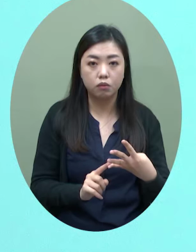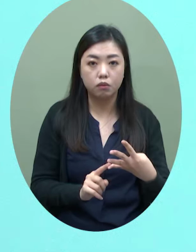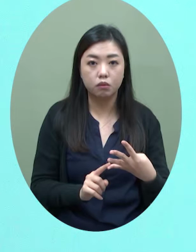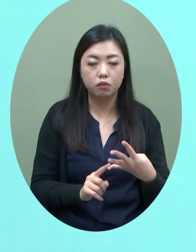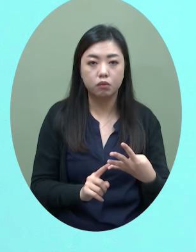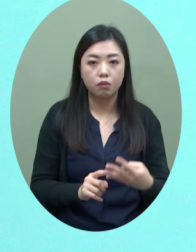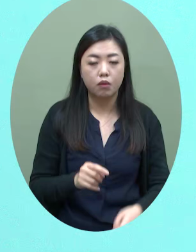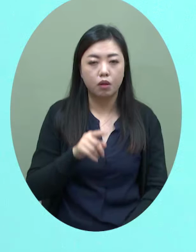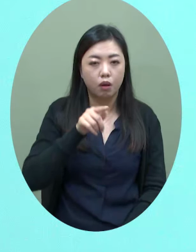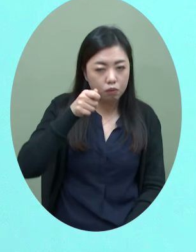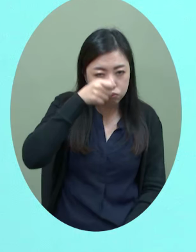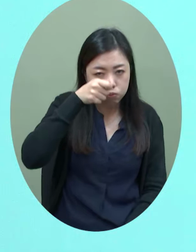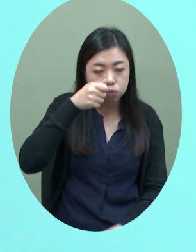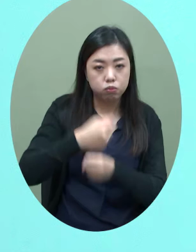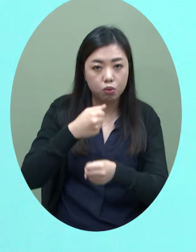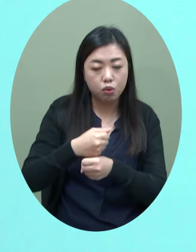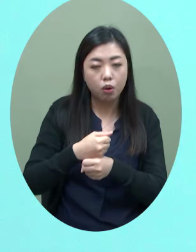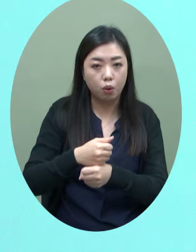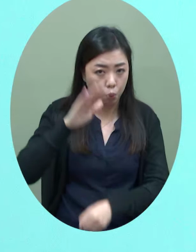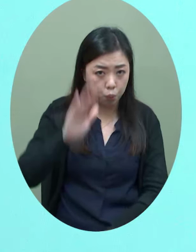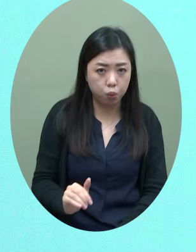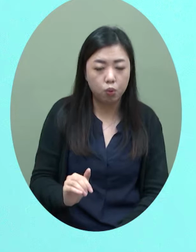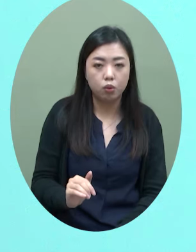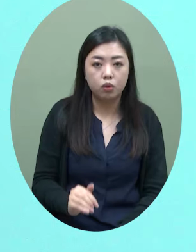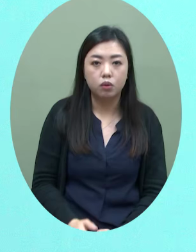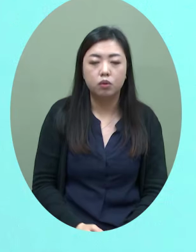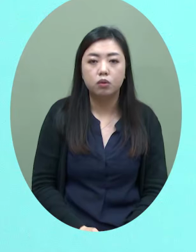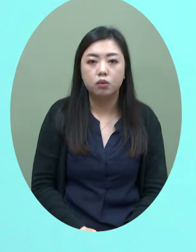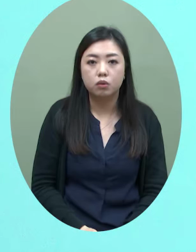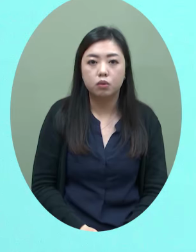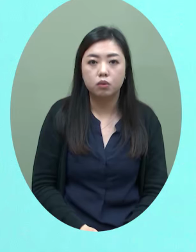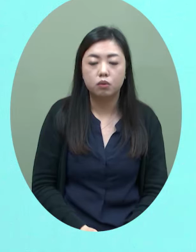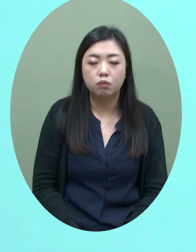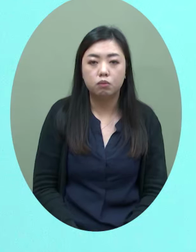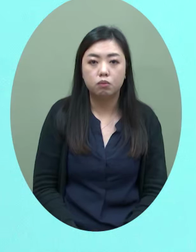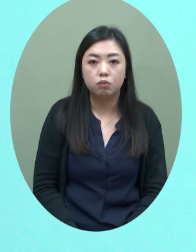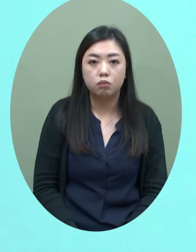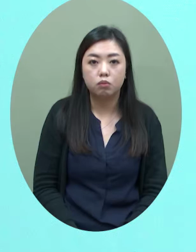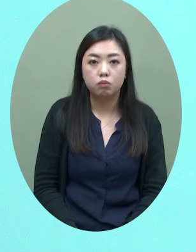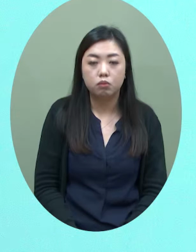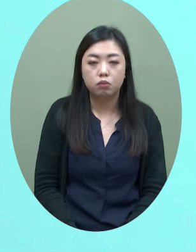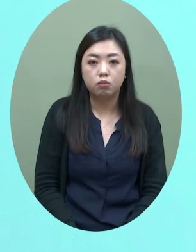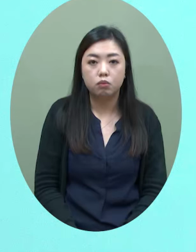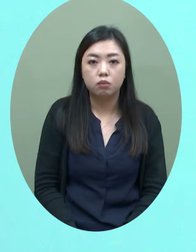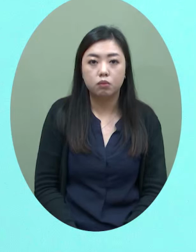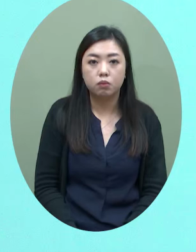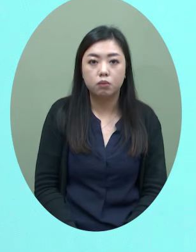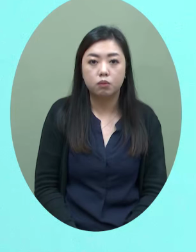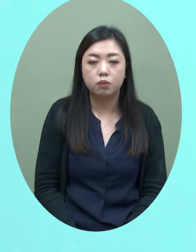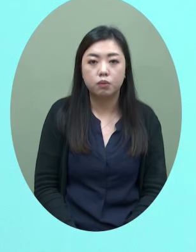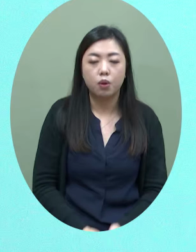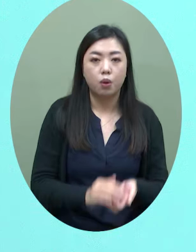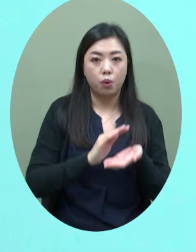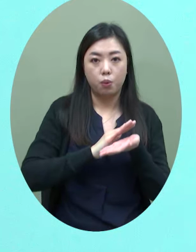the Center for Health Protection, will do extensive tracing of the whereabouts of these two